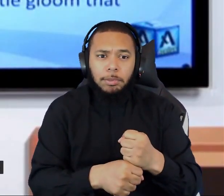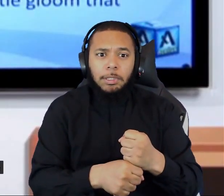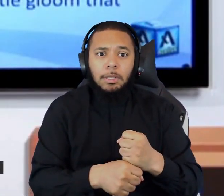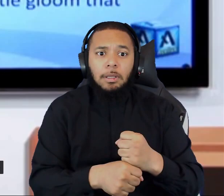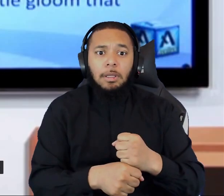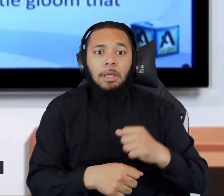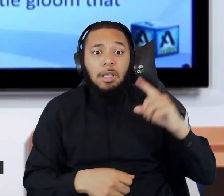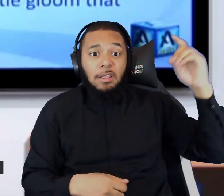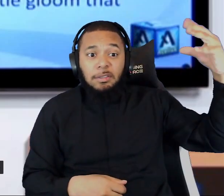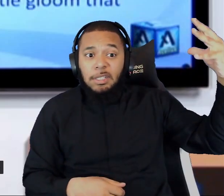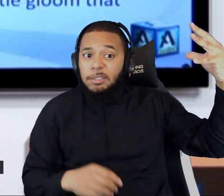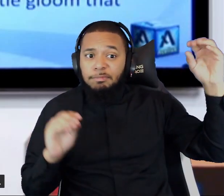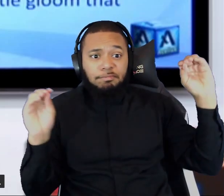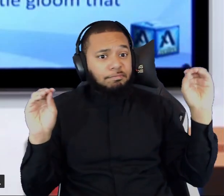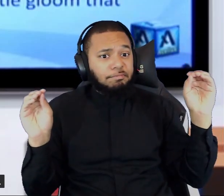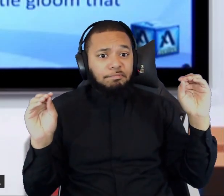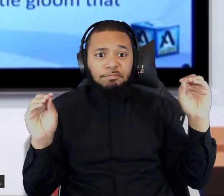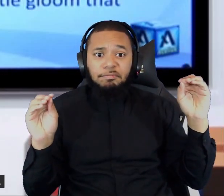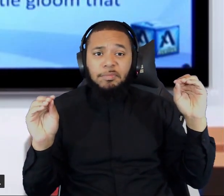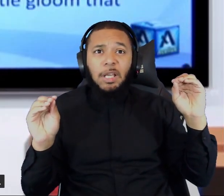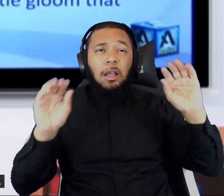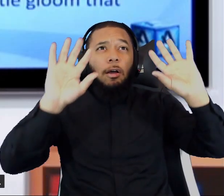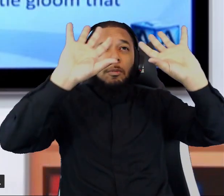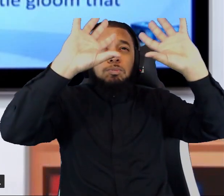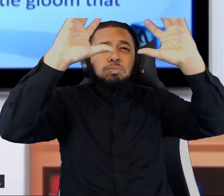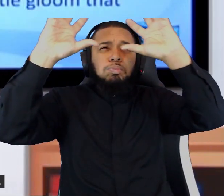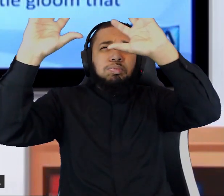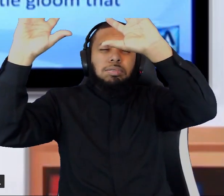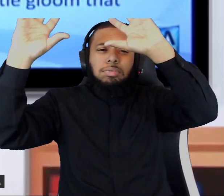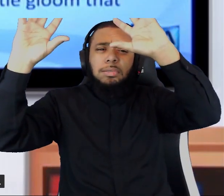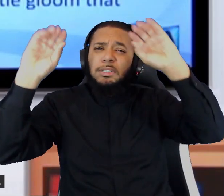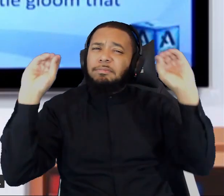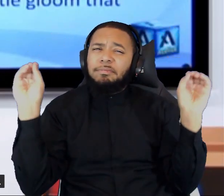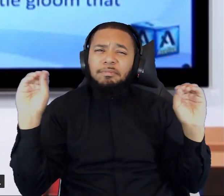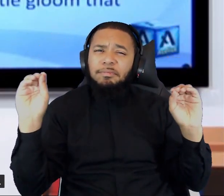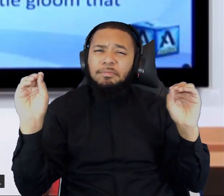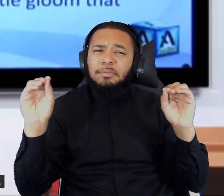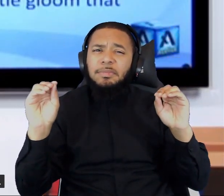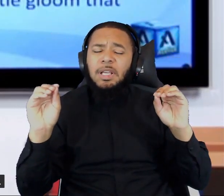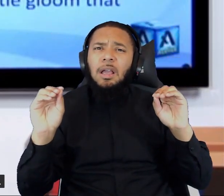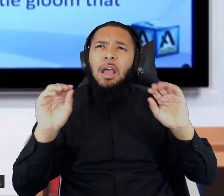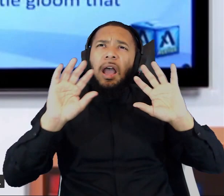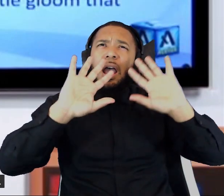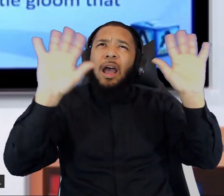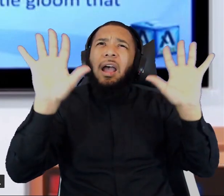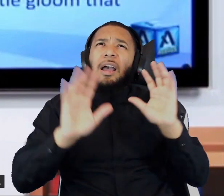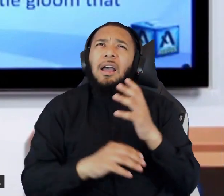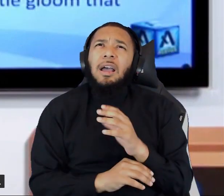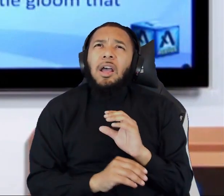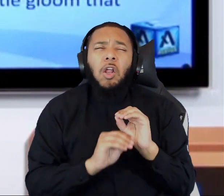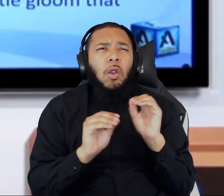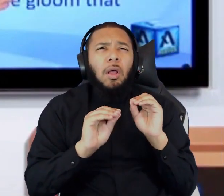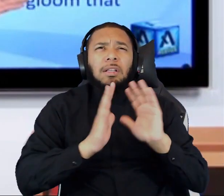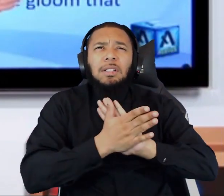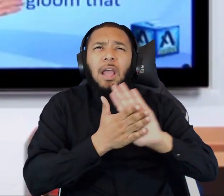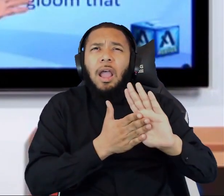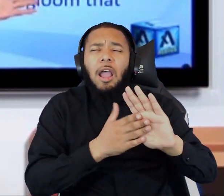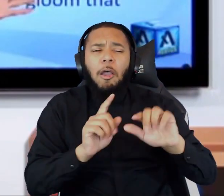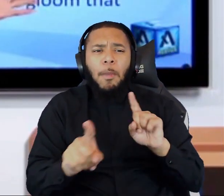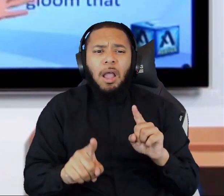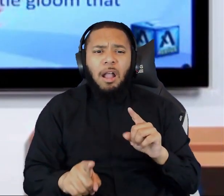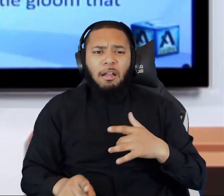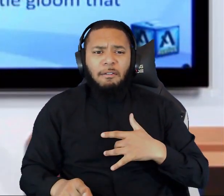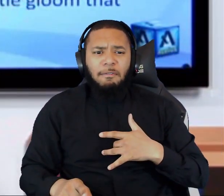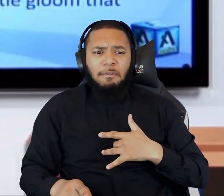of sun, though there was not a cloud in the sky. It was a clear day, and yet there seemed an intangible, there's